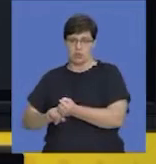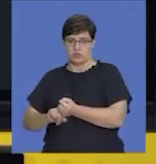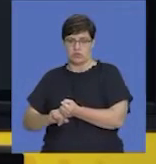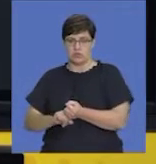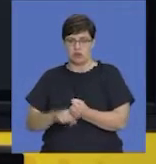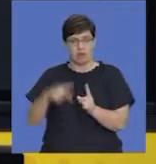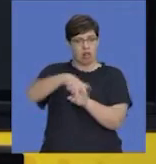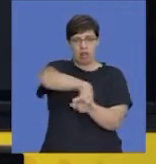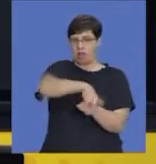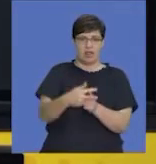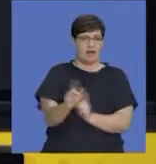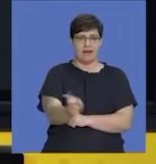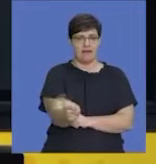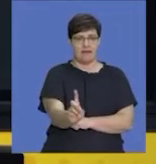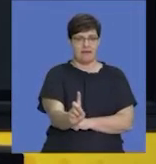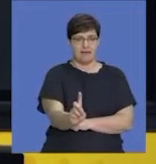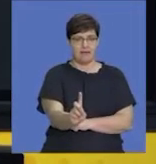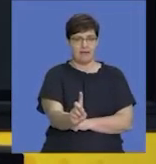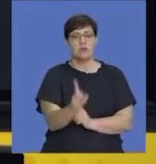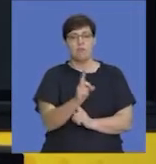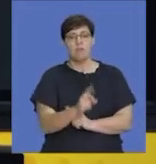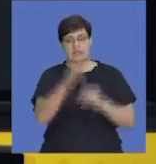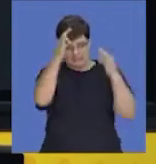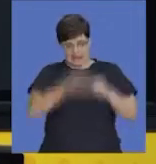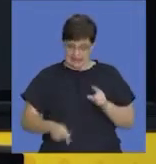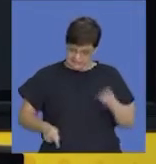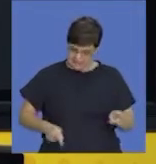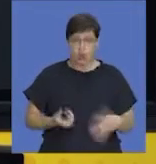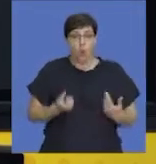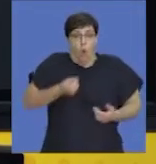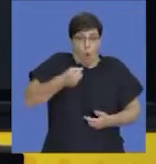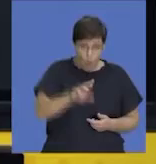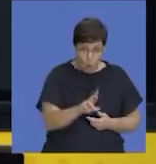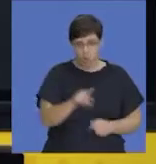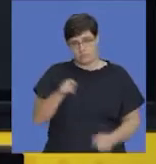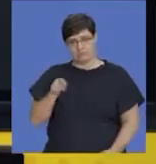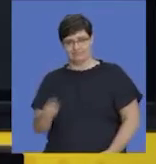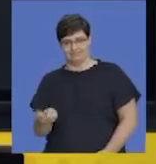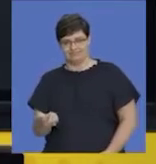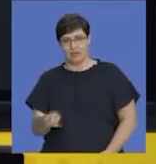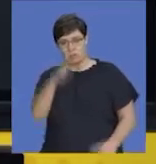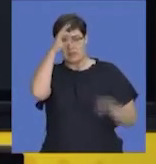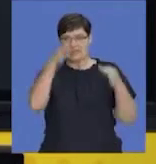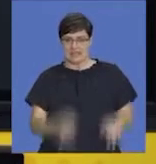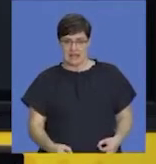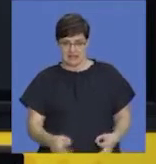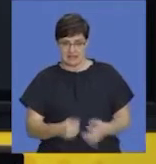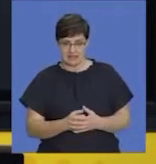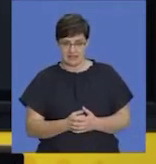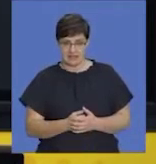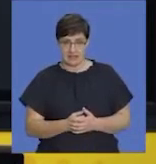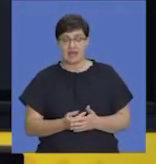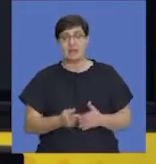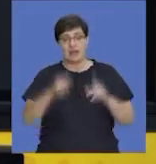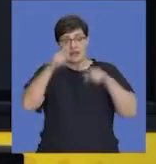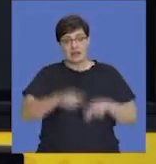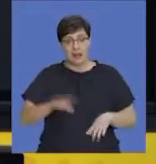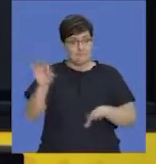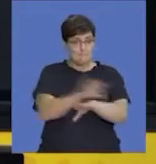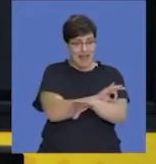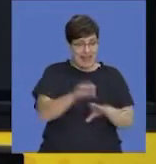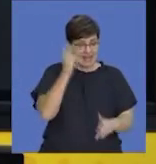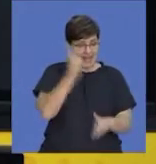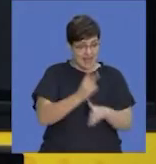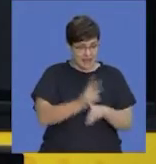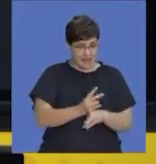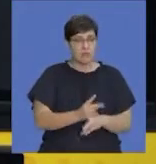between. So you have to take a stance. You have to decide where you fall in terms of the argument, And thereafter, when you are planning again, you need